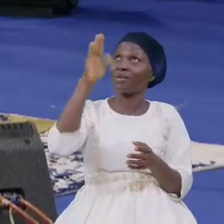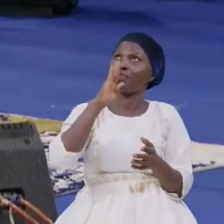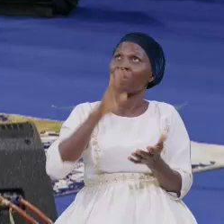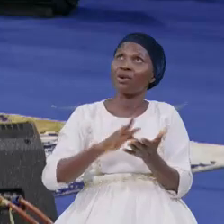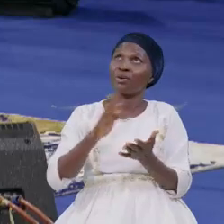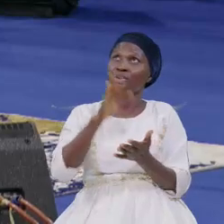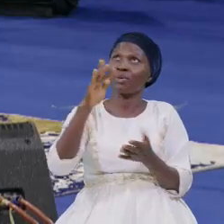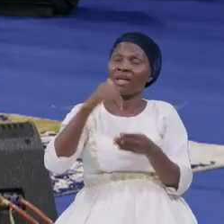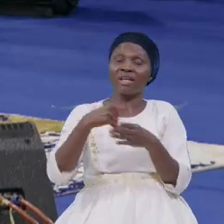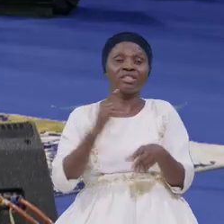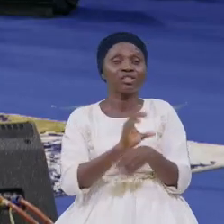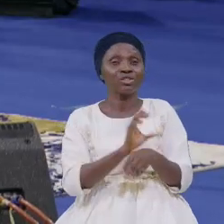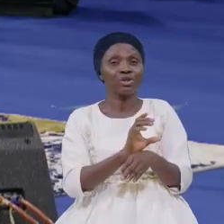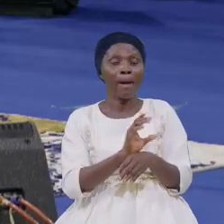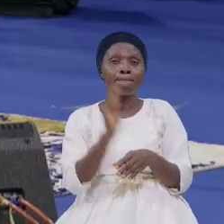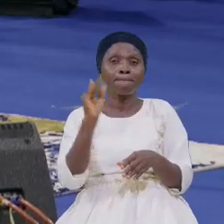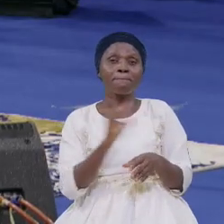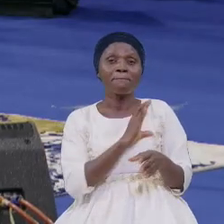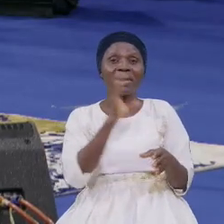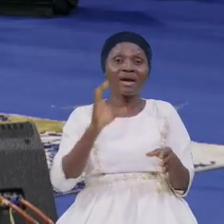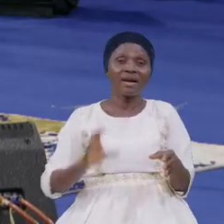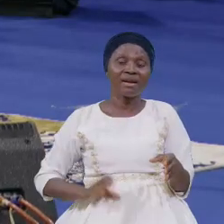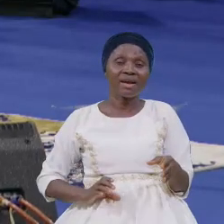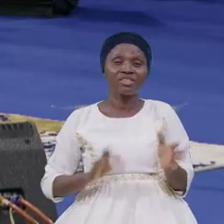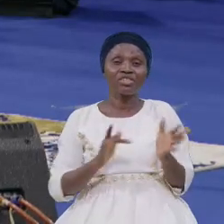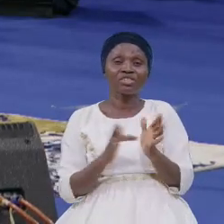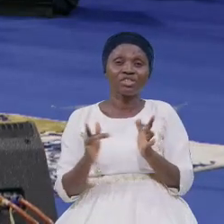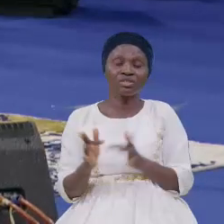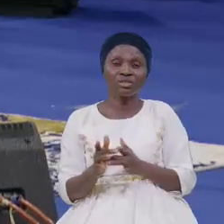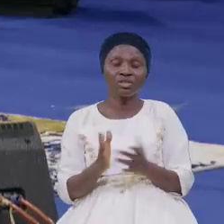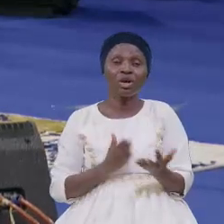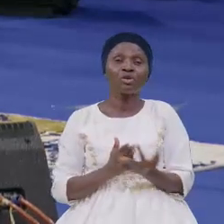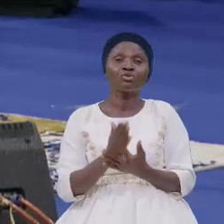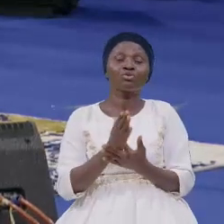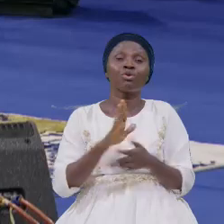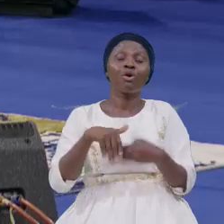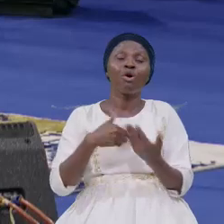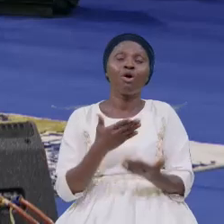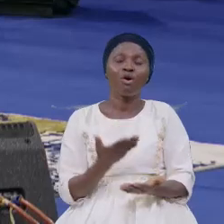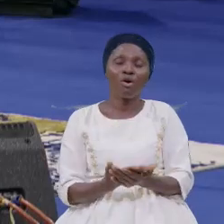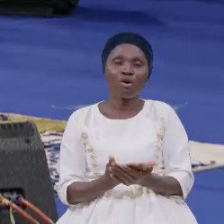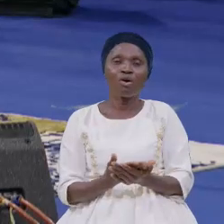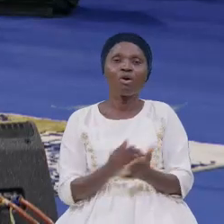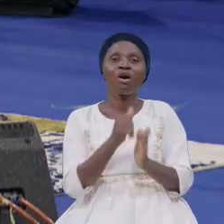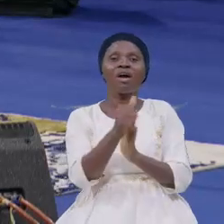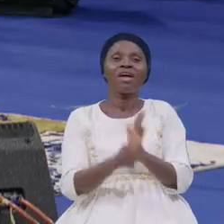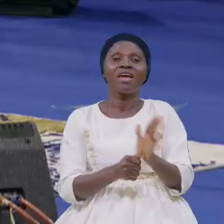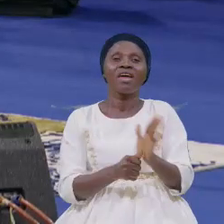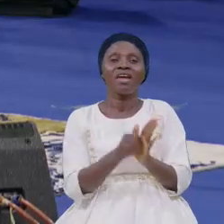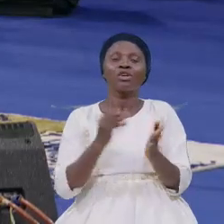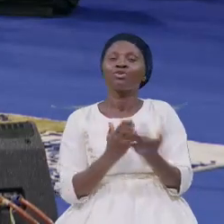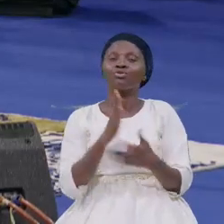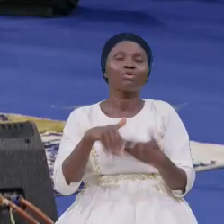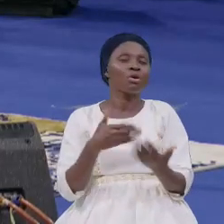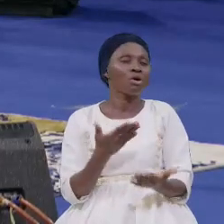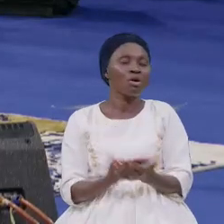church by Christ Jesus throughout all ages, throughout all ages.